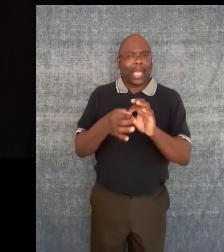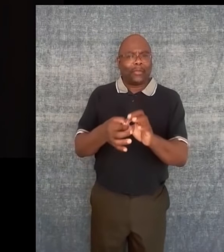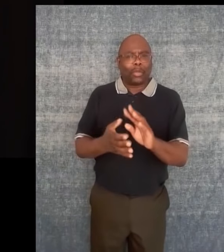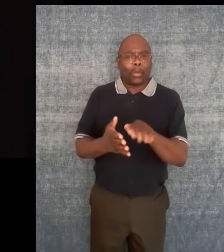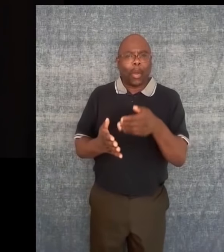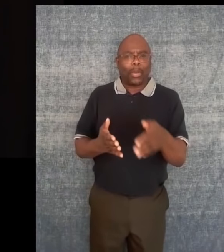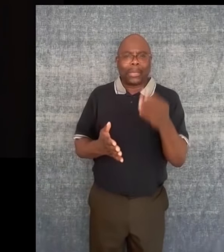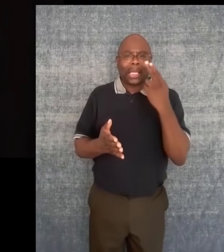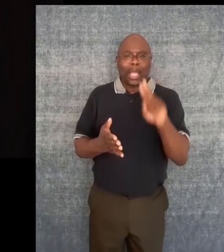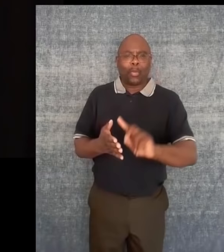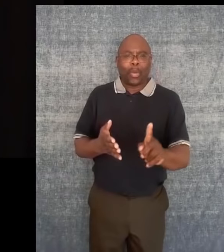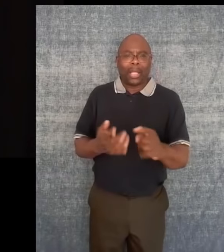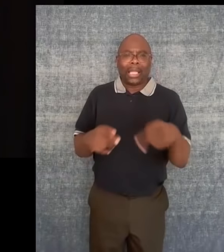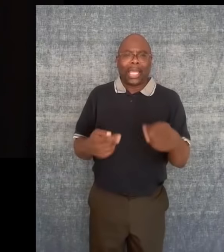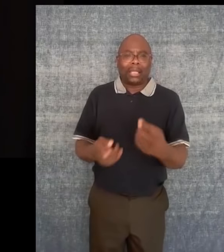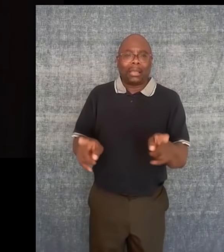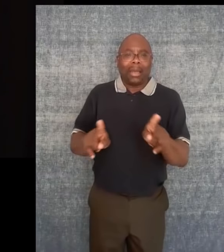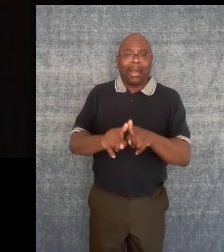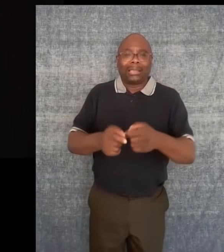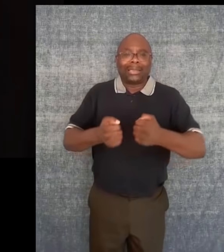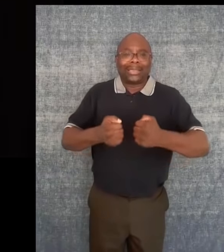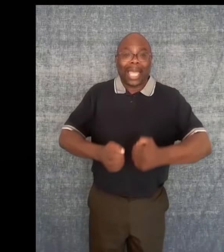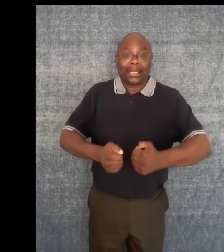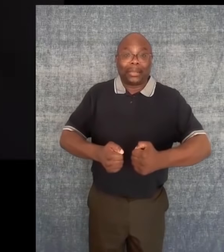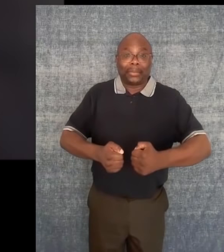the poem called Let Us Stand.